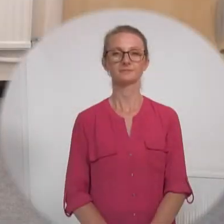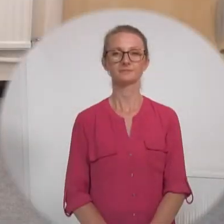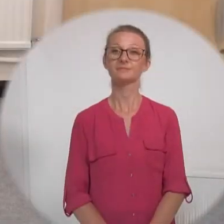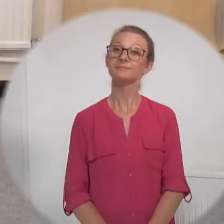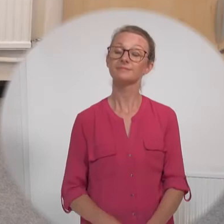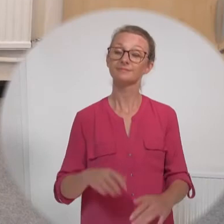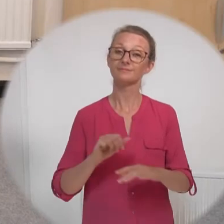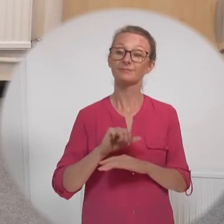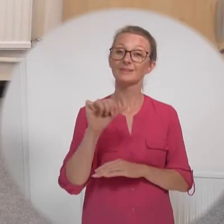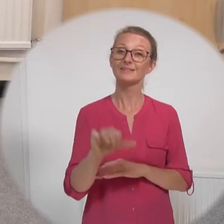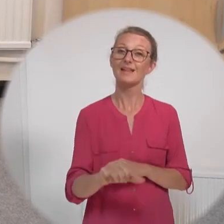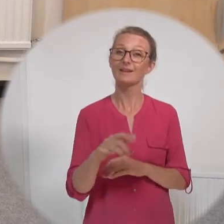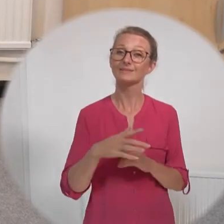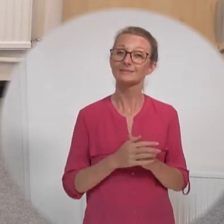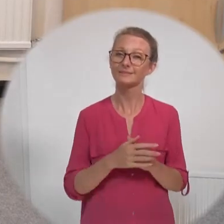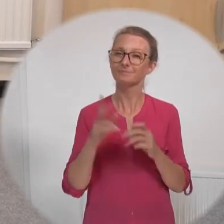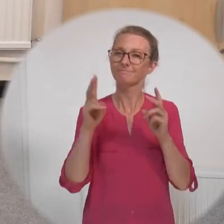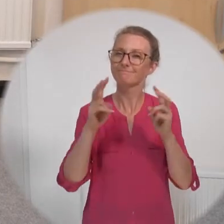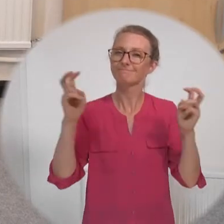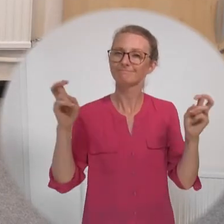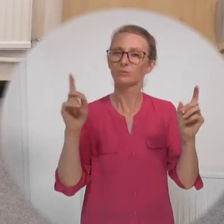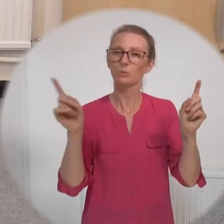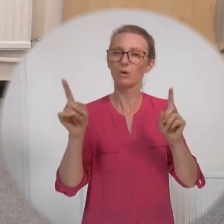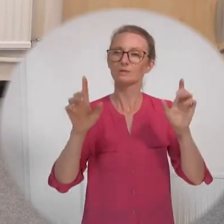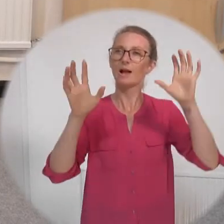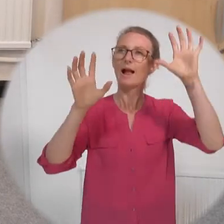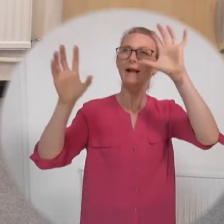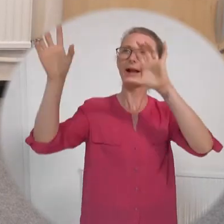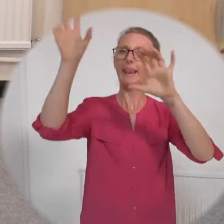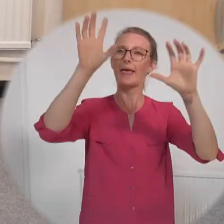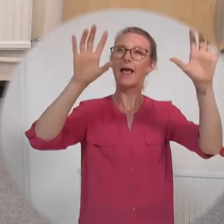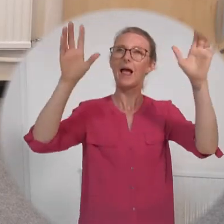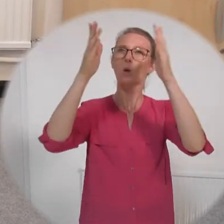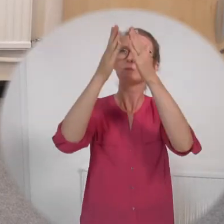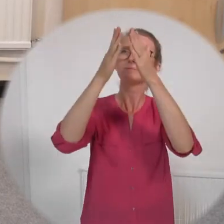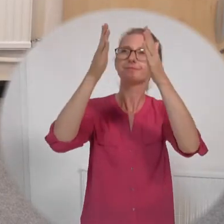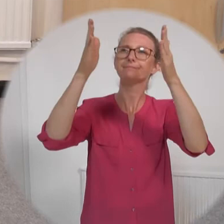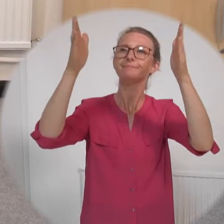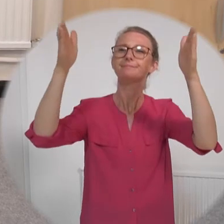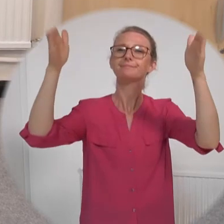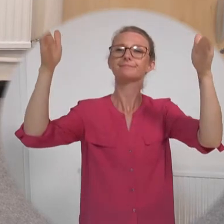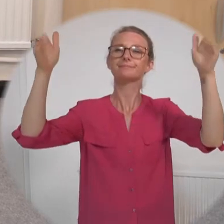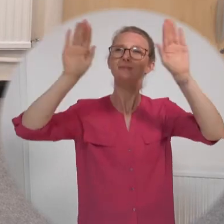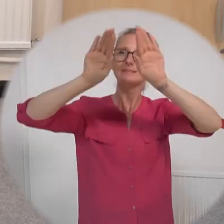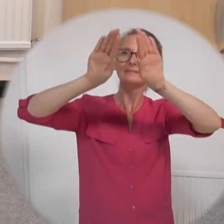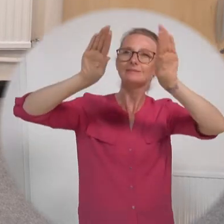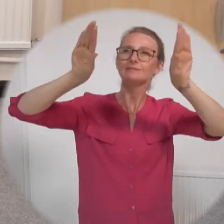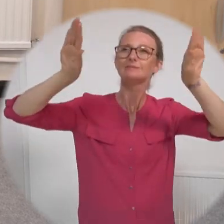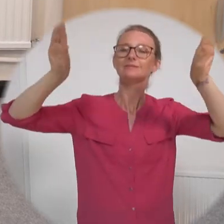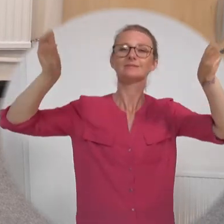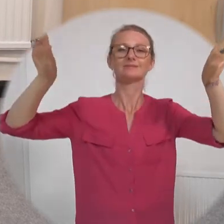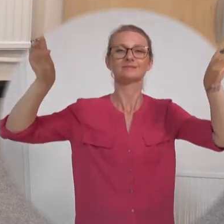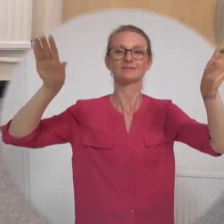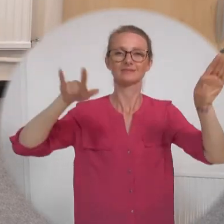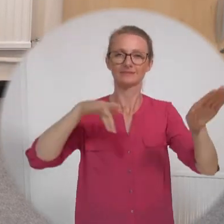Okay, the next exercise is called parting the clouds or separating the clouds. And the idea for that